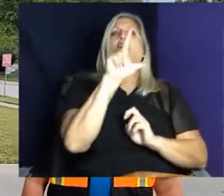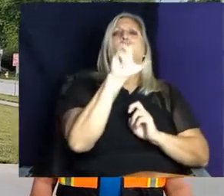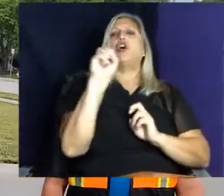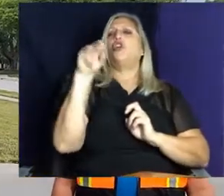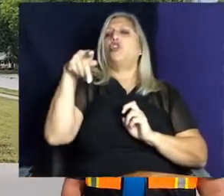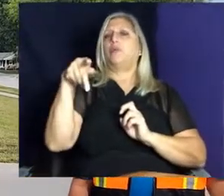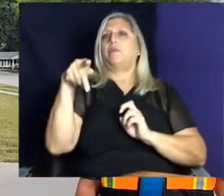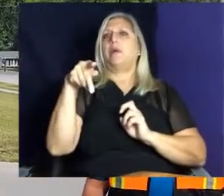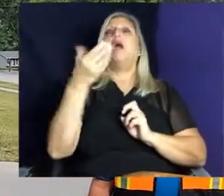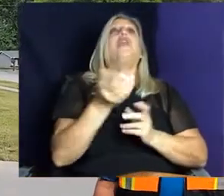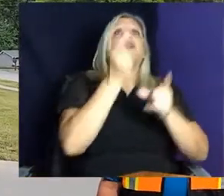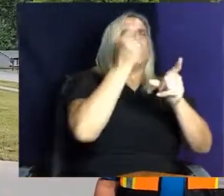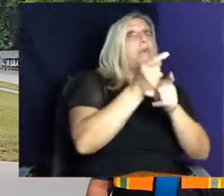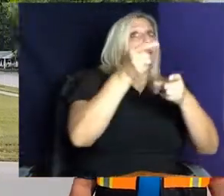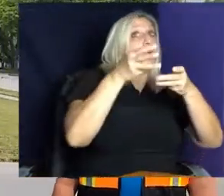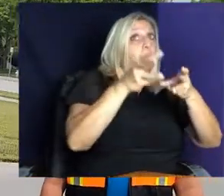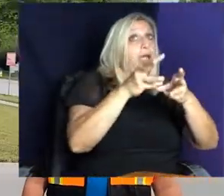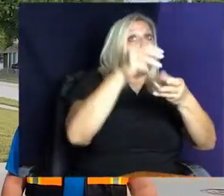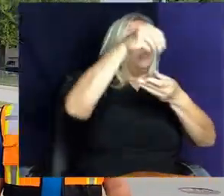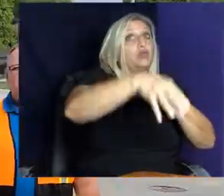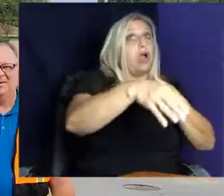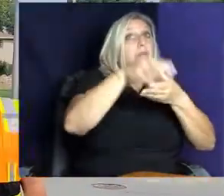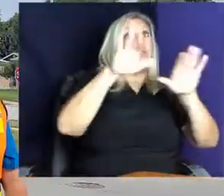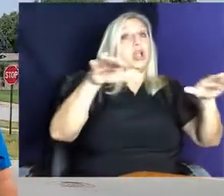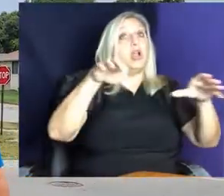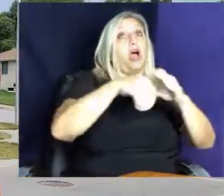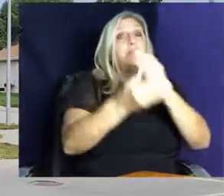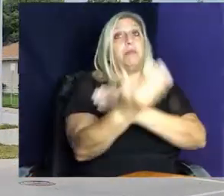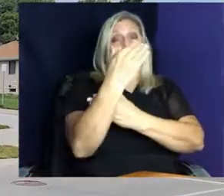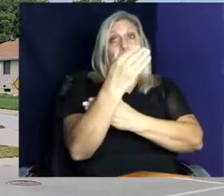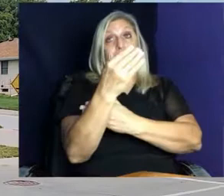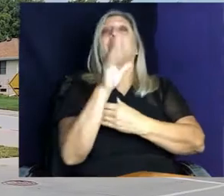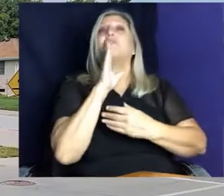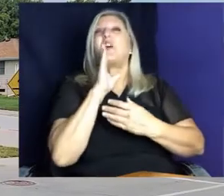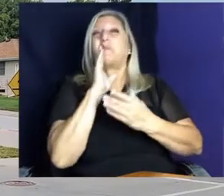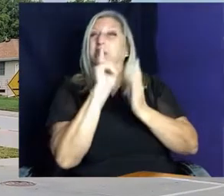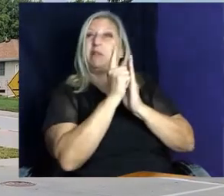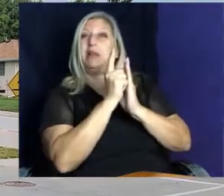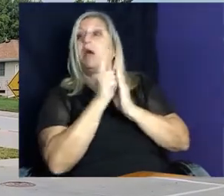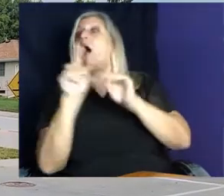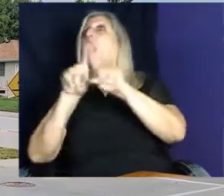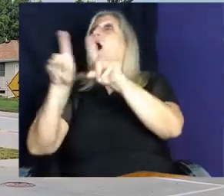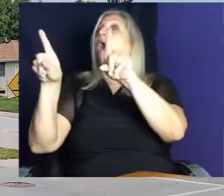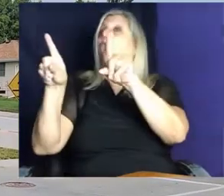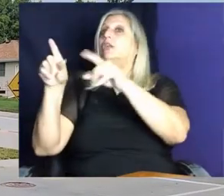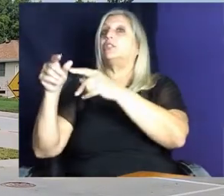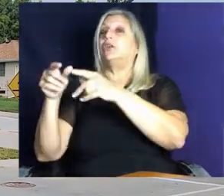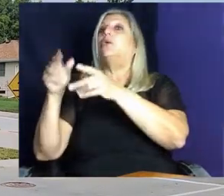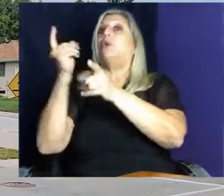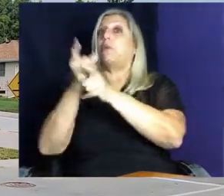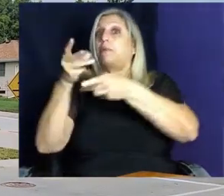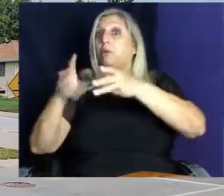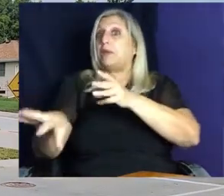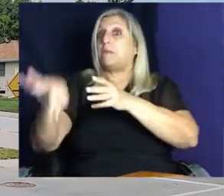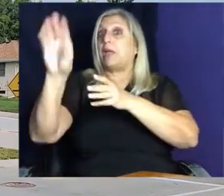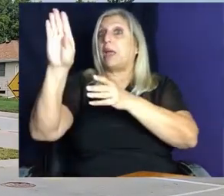So there is a proper way to drop off your child in the morning, which we'll talk about here in a second, and there's also a proper way